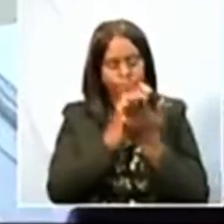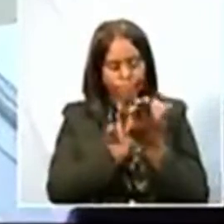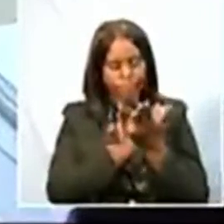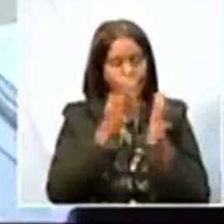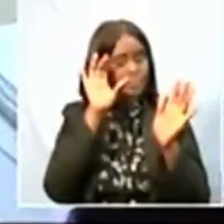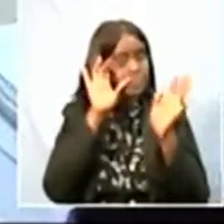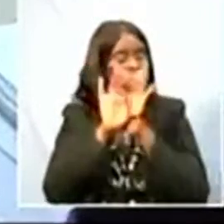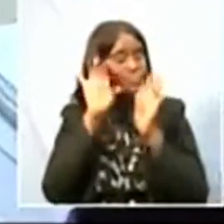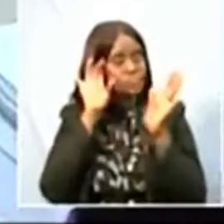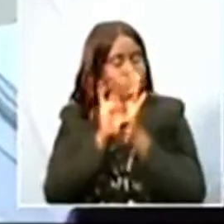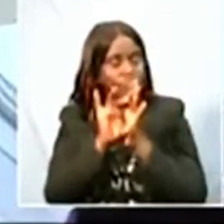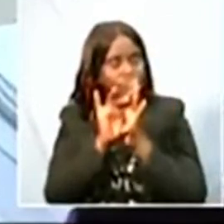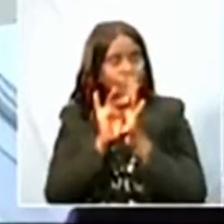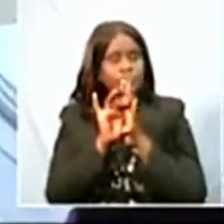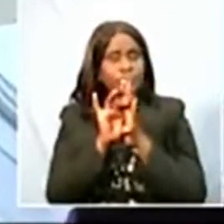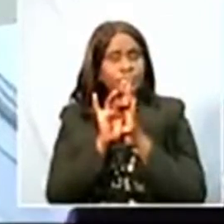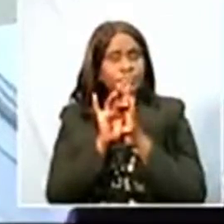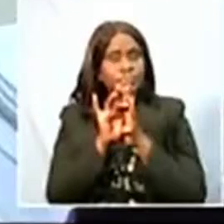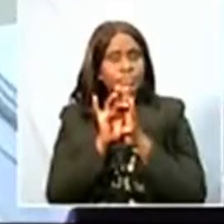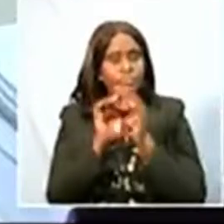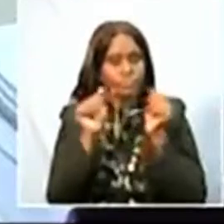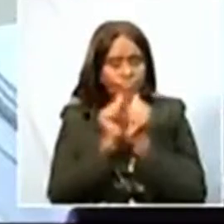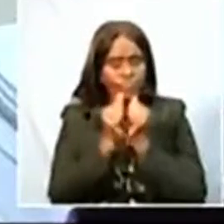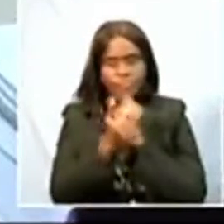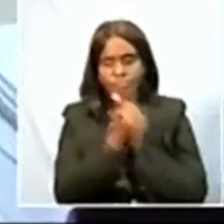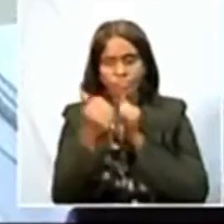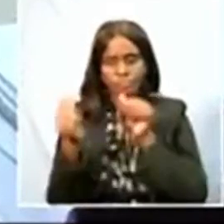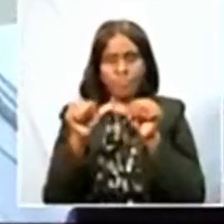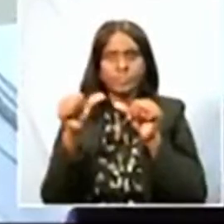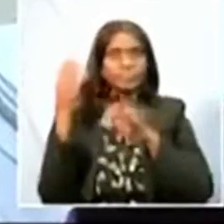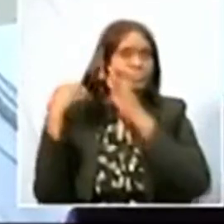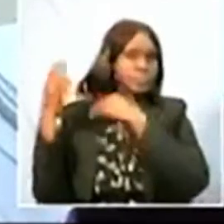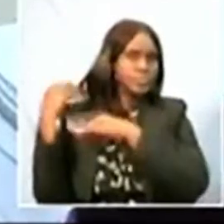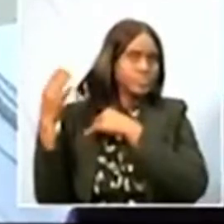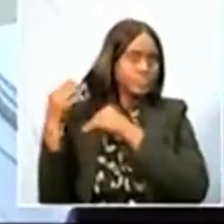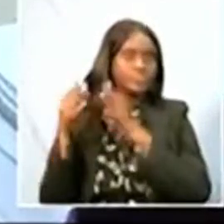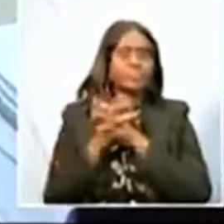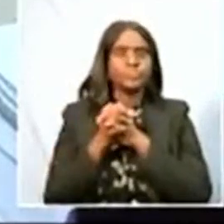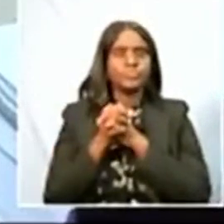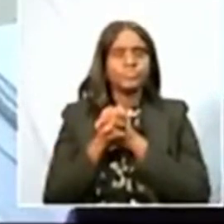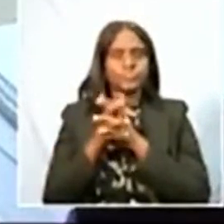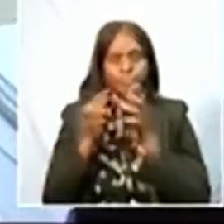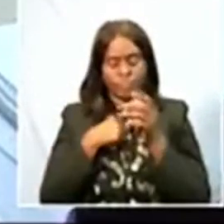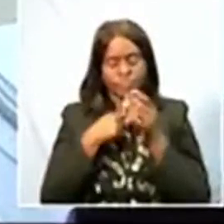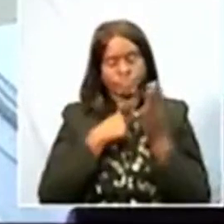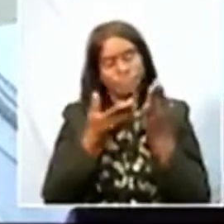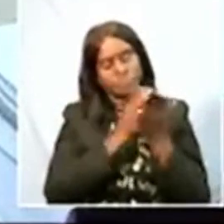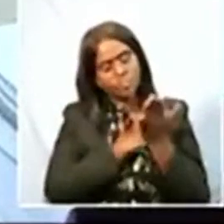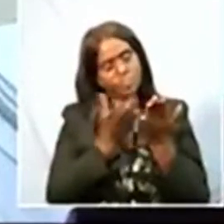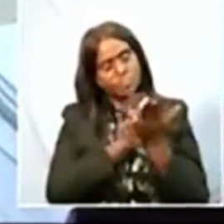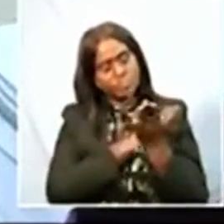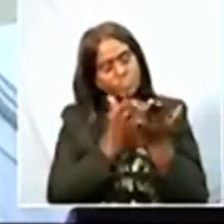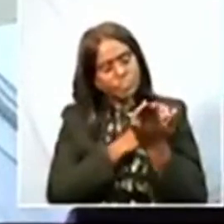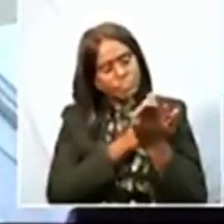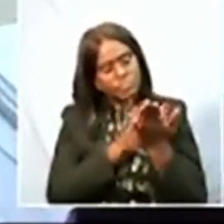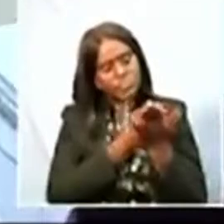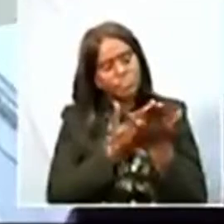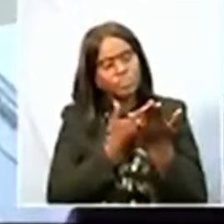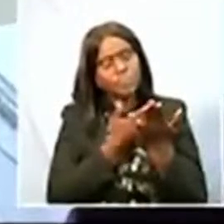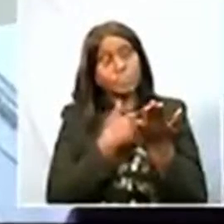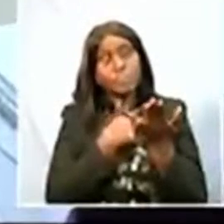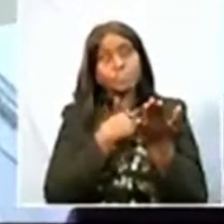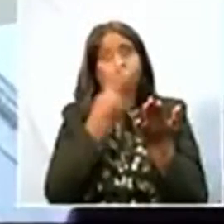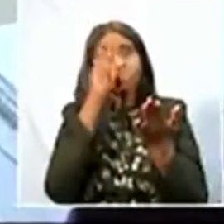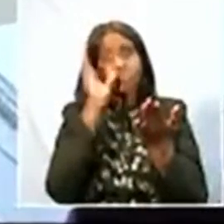the pictures, and those still outstanding. When I was perusing through, I